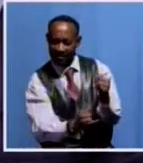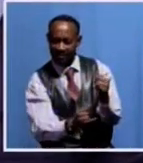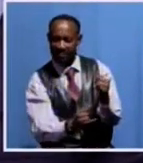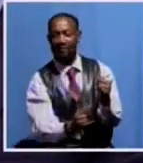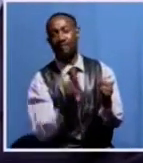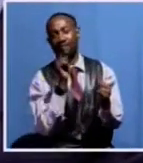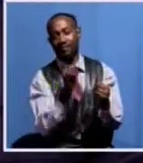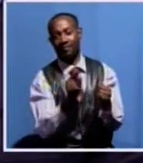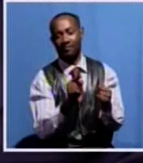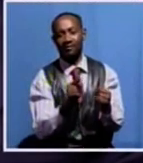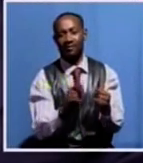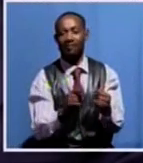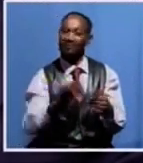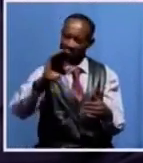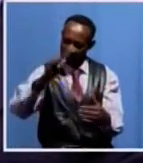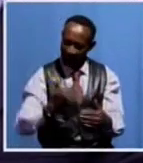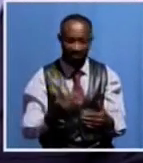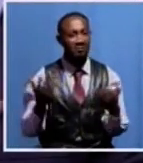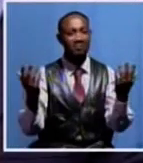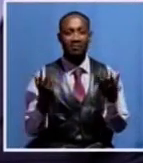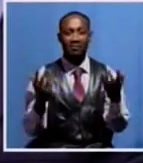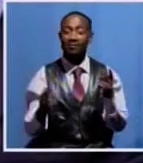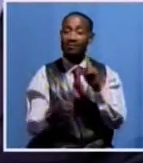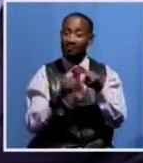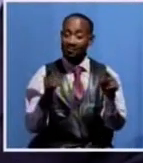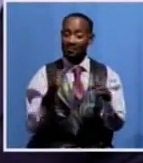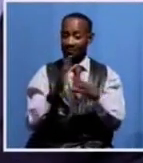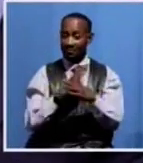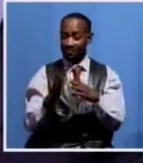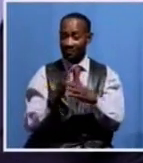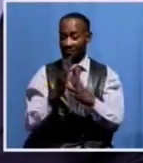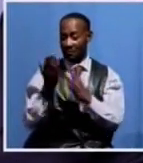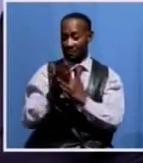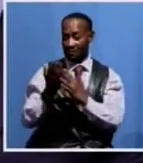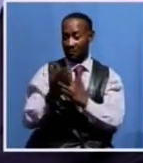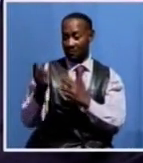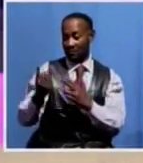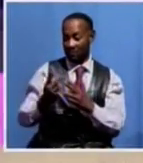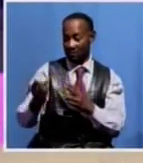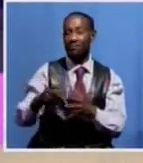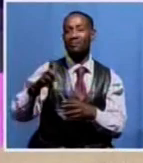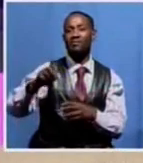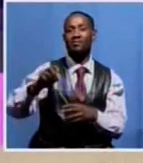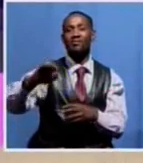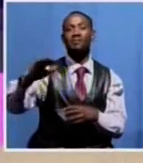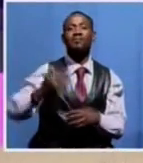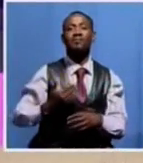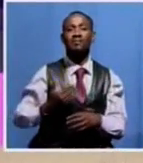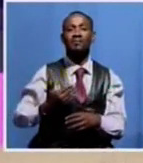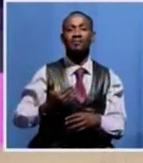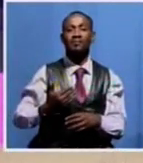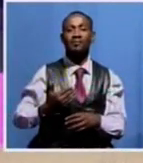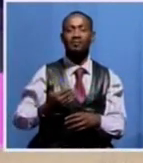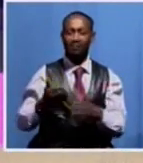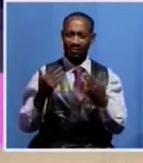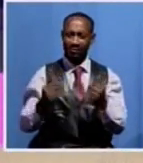consumer, there is no claim back. But business in between claims back. Let's look at measures that we've put in place to